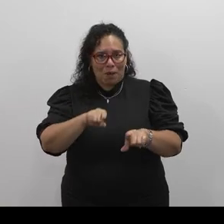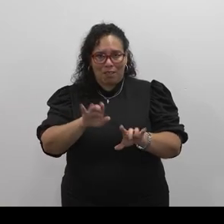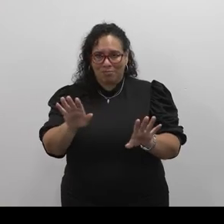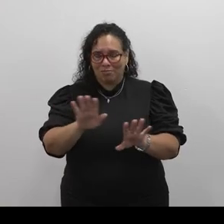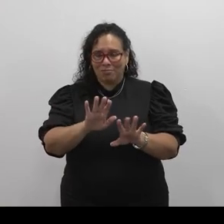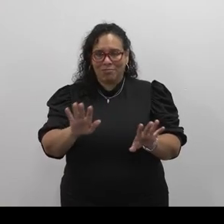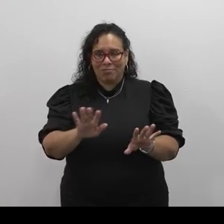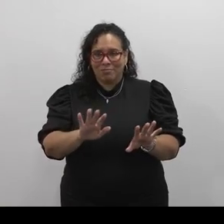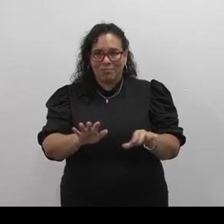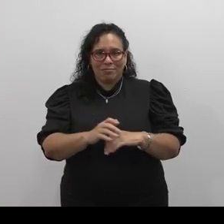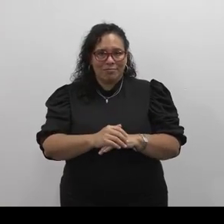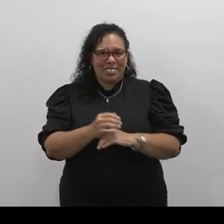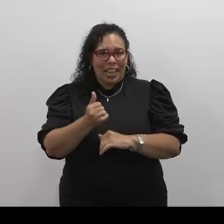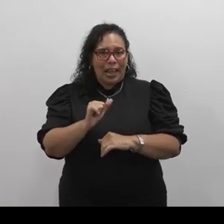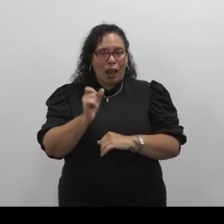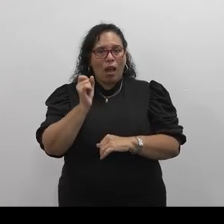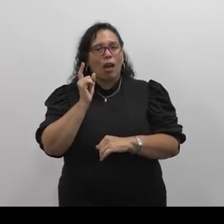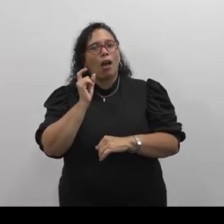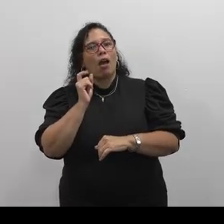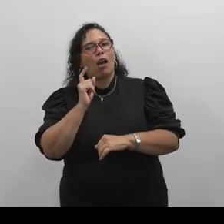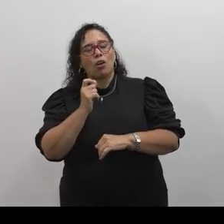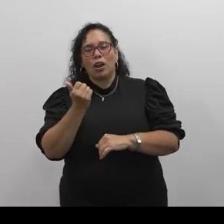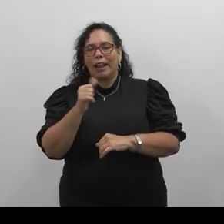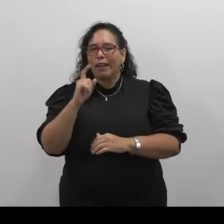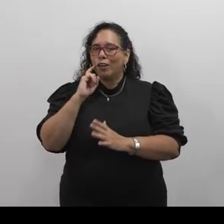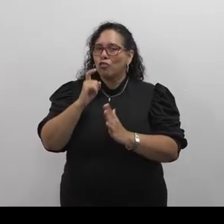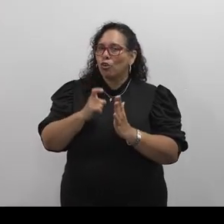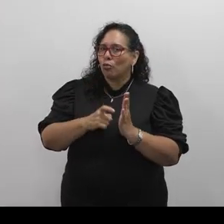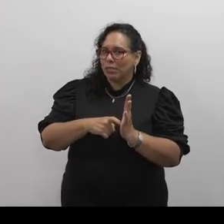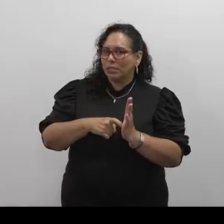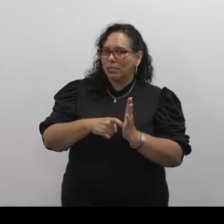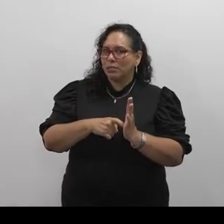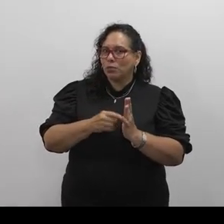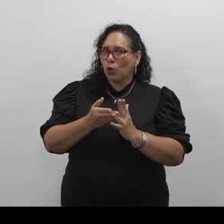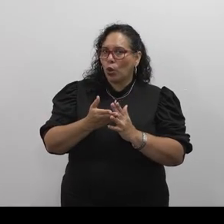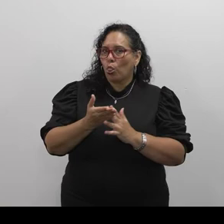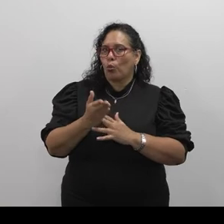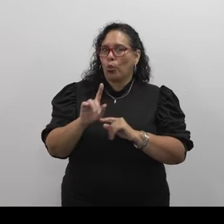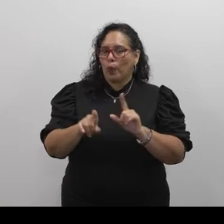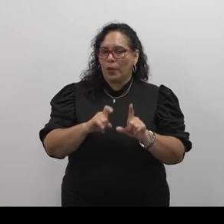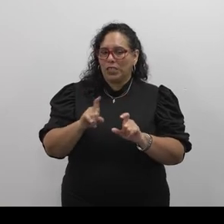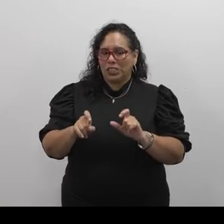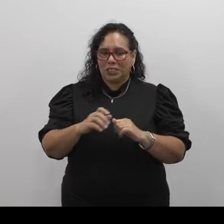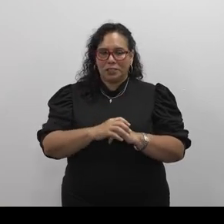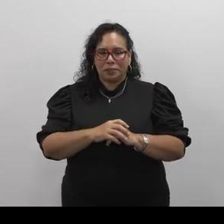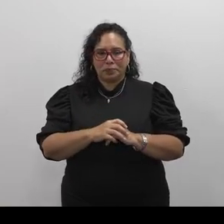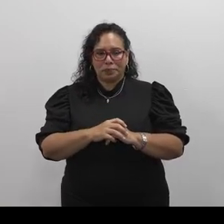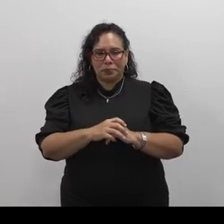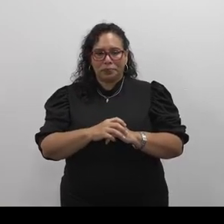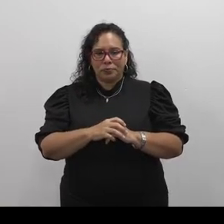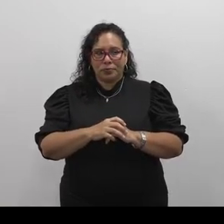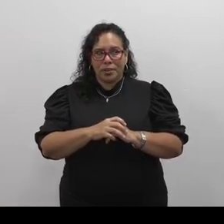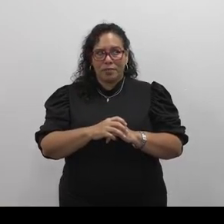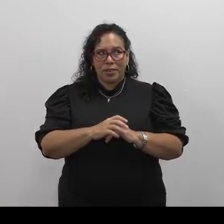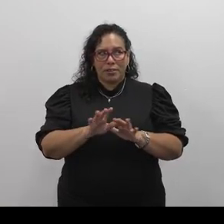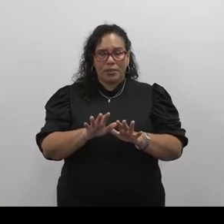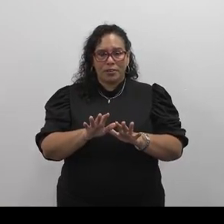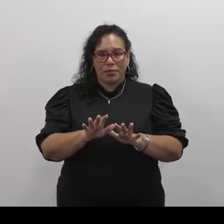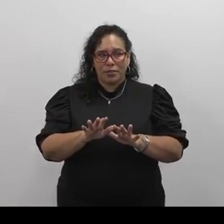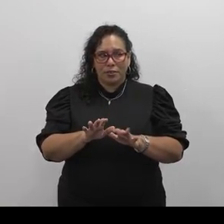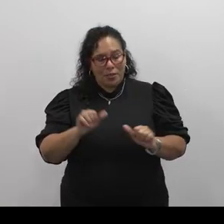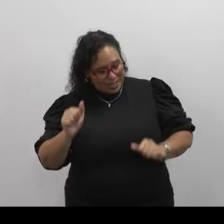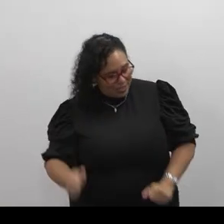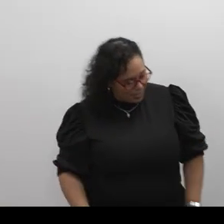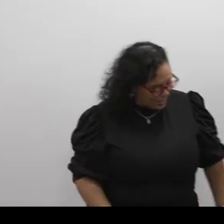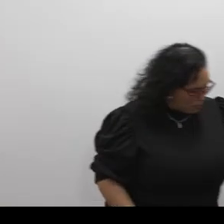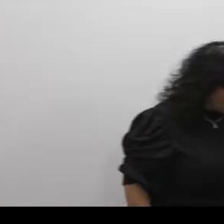any, you know, ahas or noticings that you have as we go through the questions. So there were a series of questions that were asked in